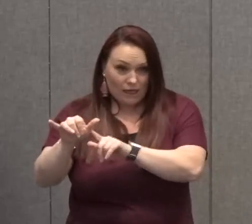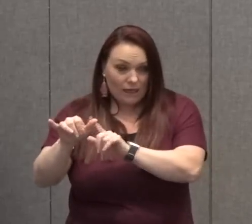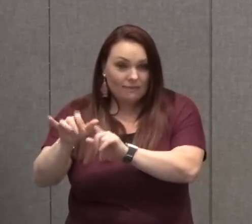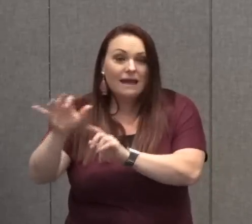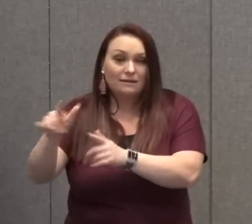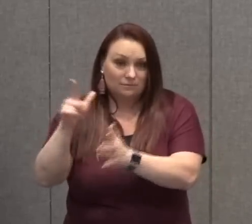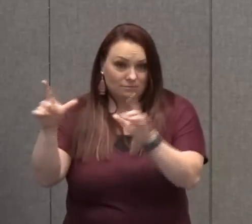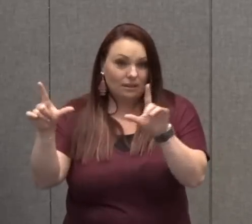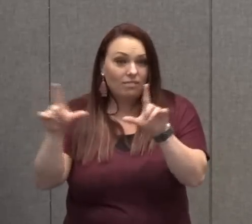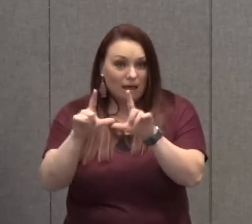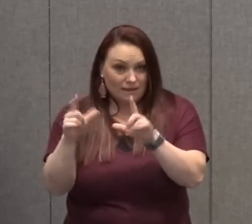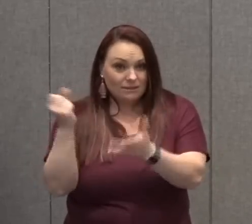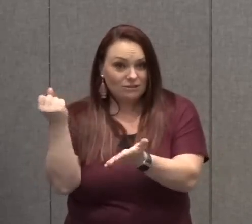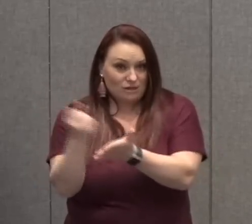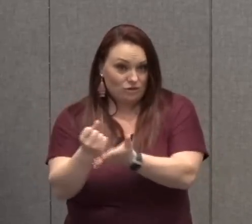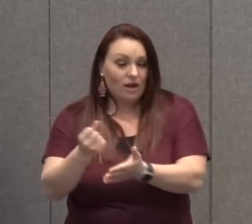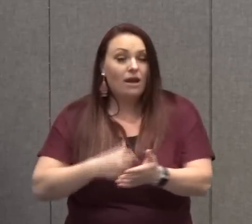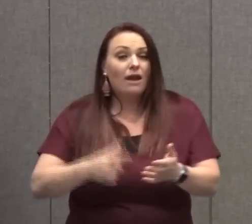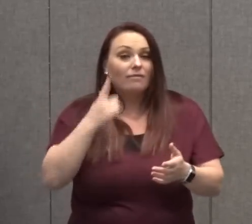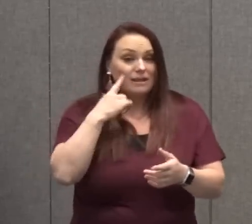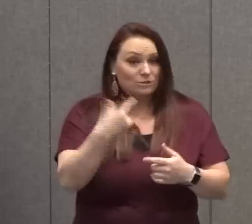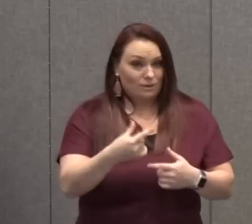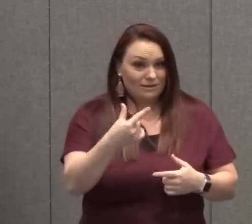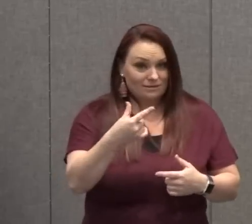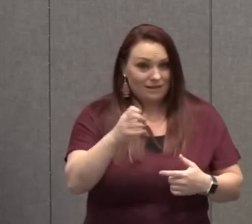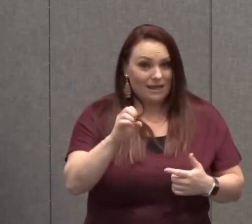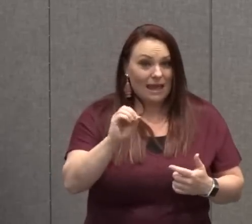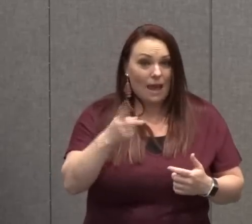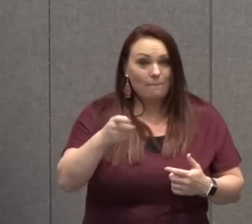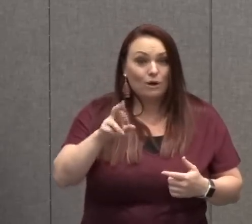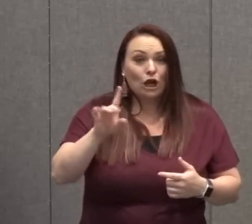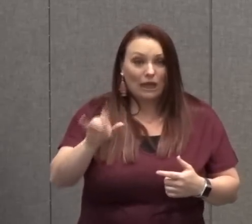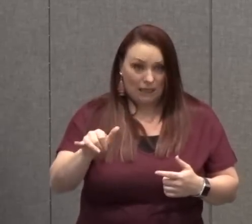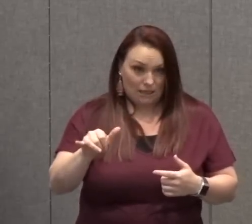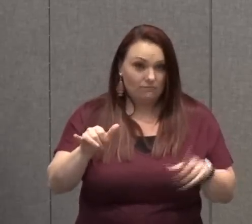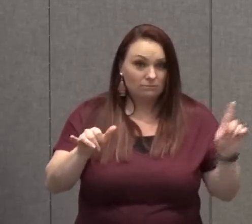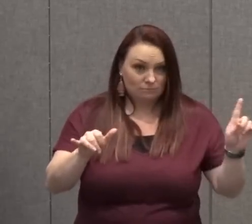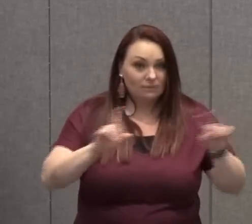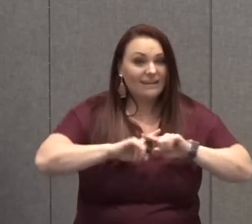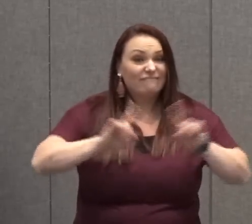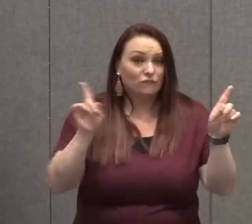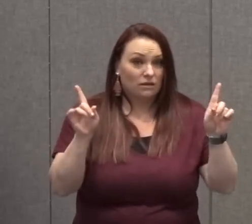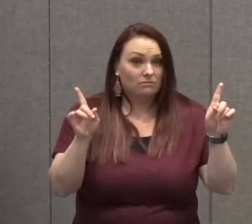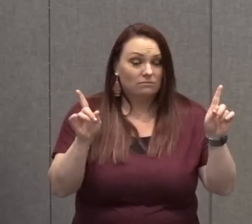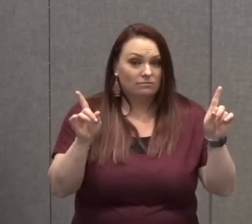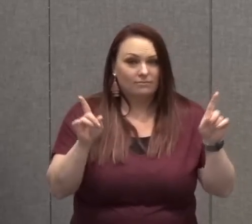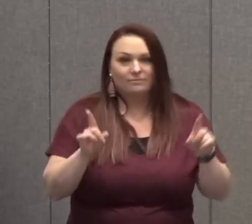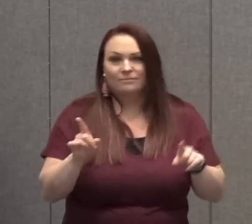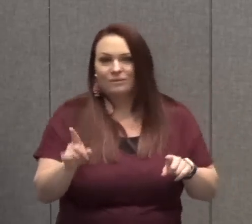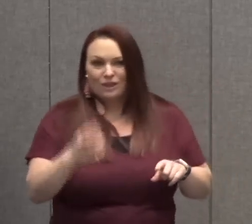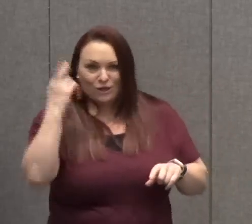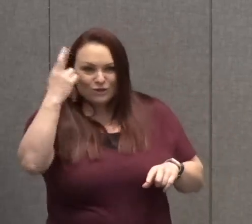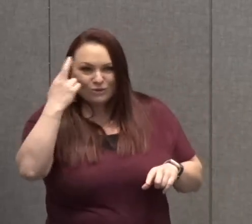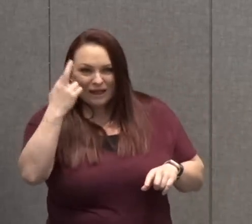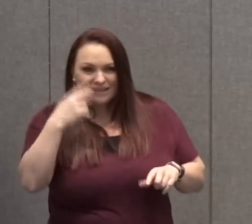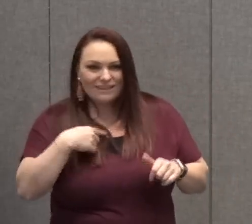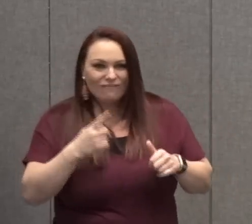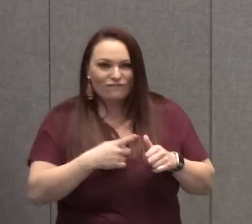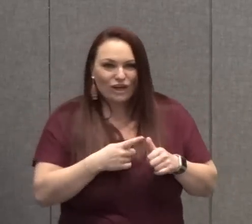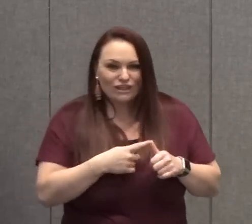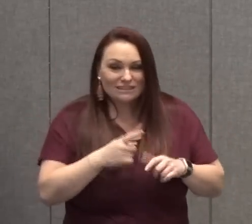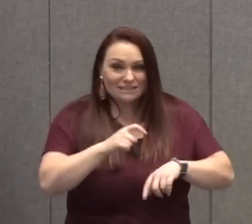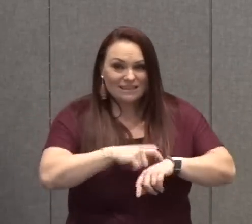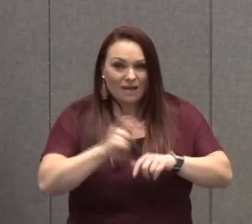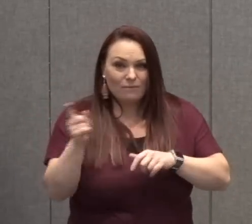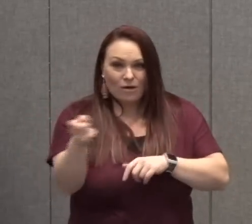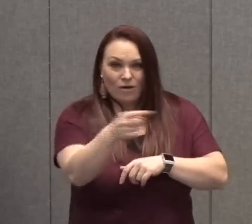Just so you guys know. It is pronounced Geopardy. Geopardy. Okay. Geopardy. Yeah. Do you realize this is the first time all